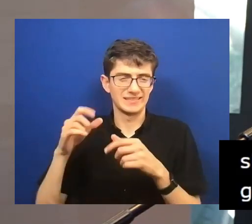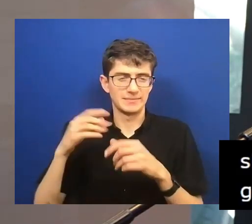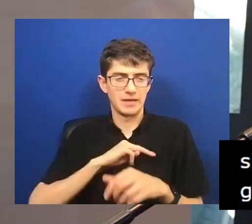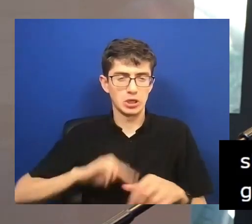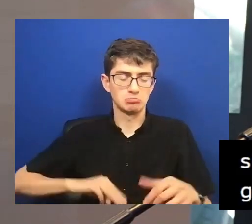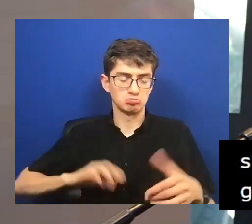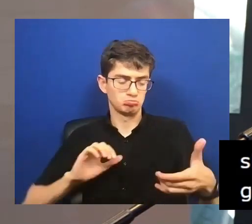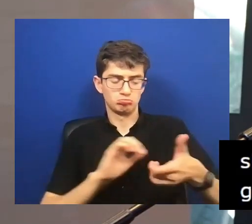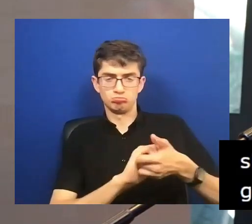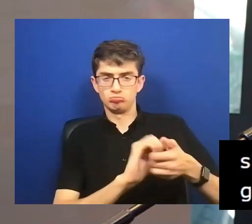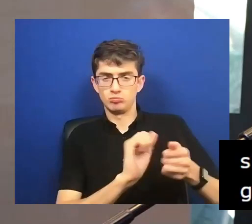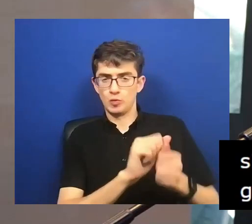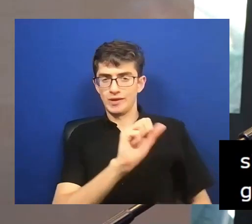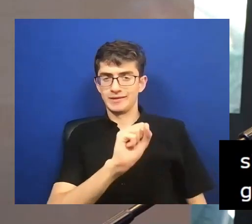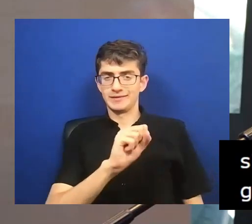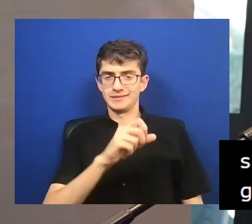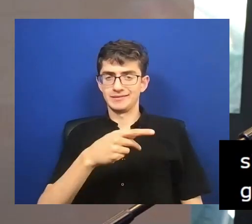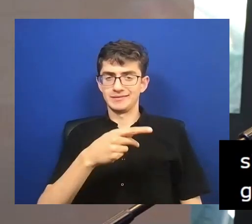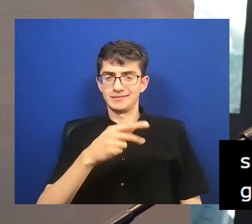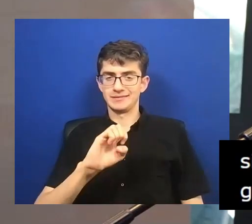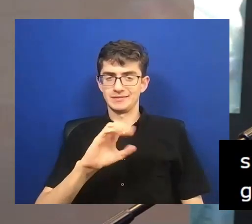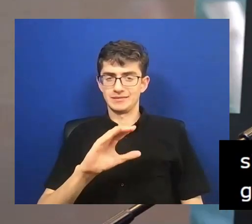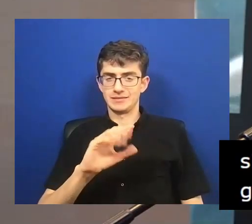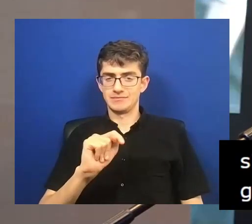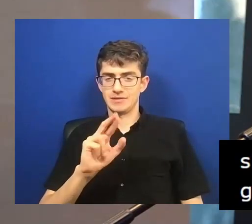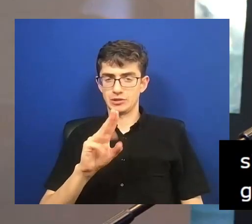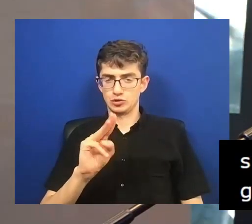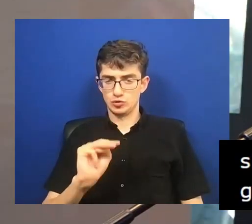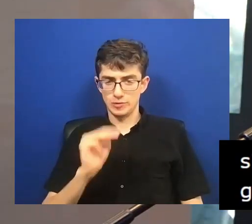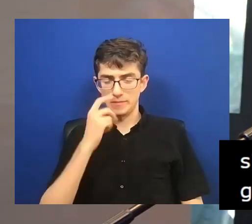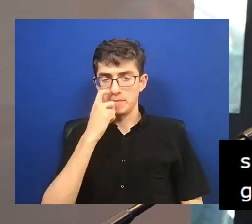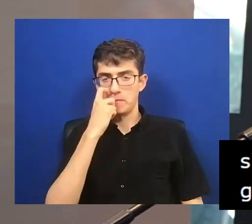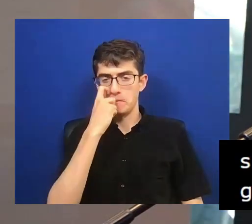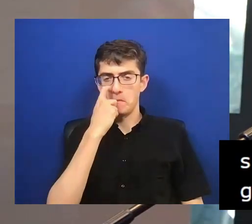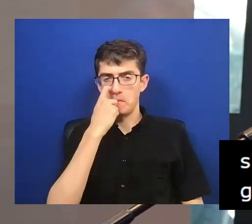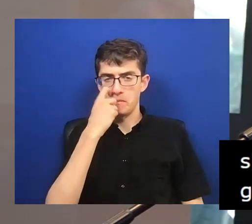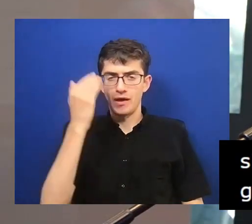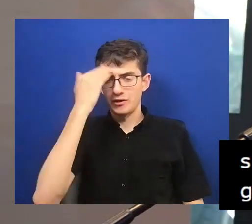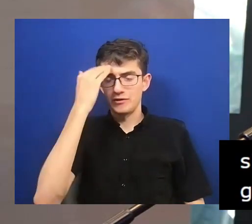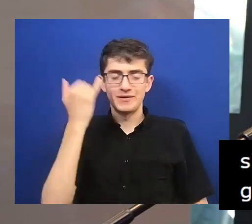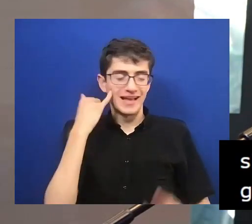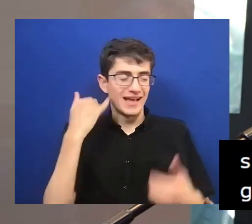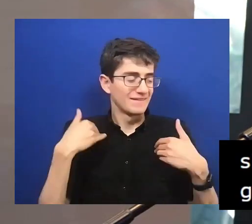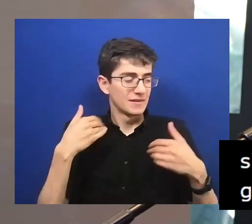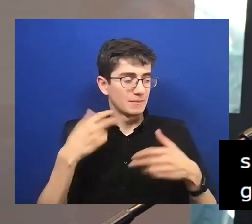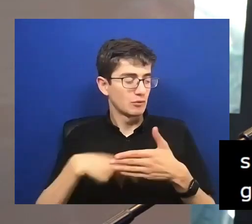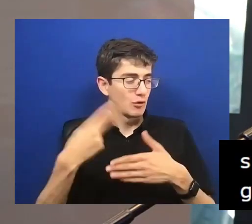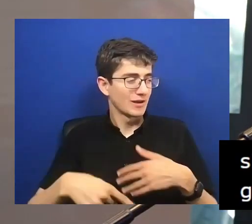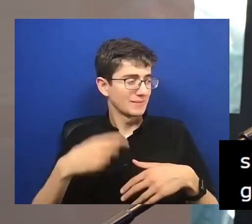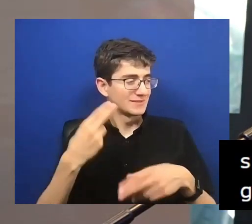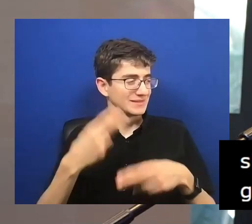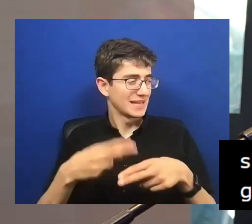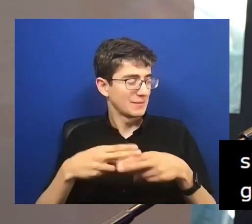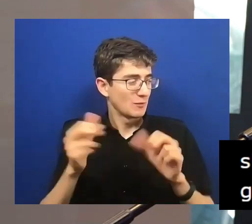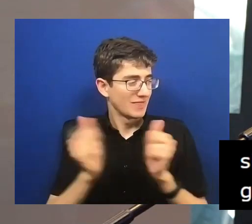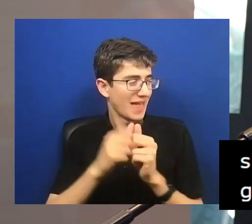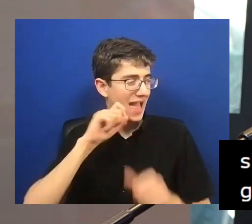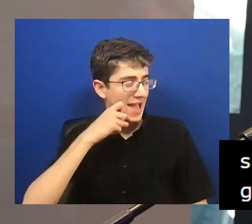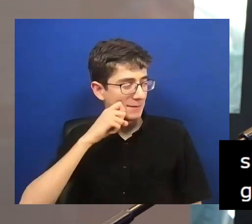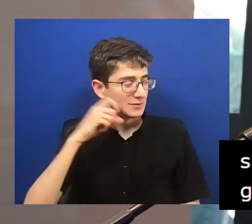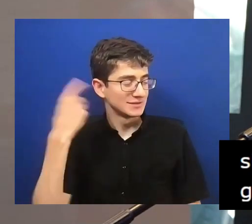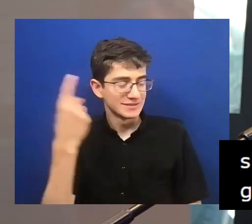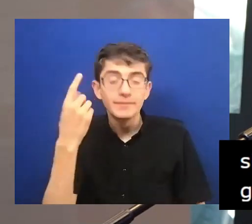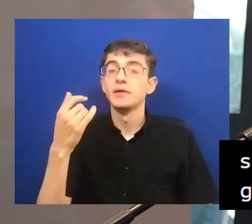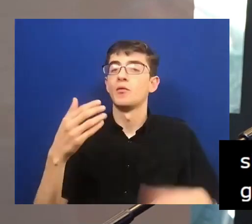are people in the room who know that if you have this Apple program or whatever the hell it's called, then you can get pretty